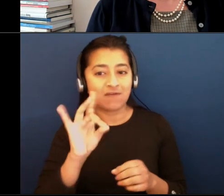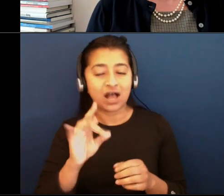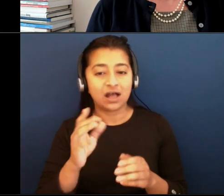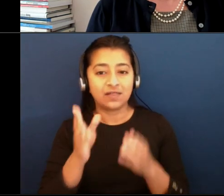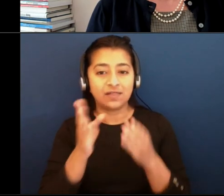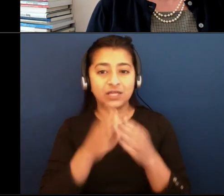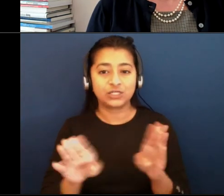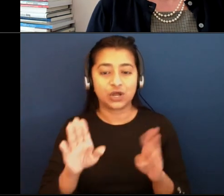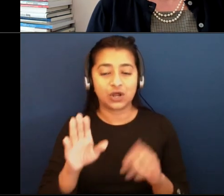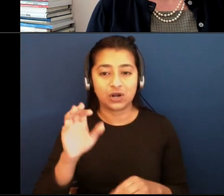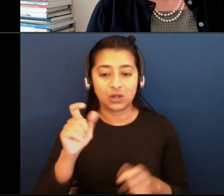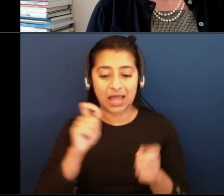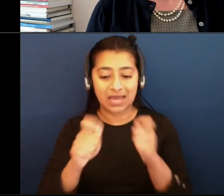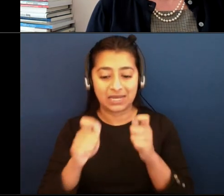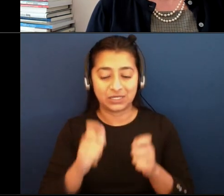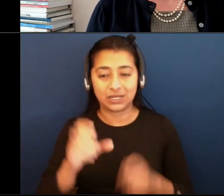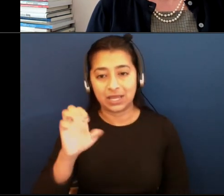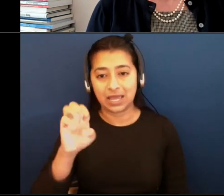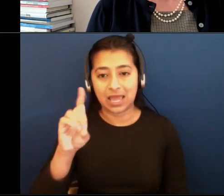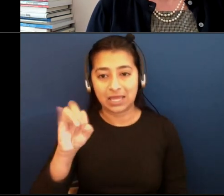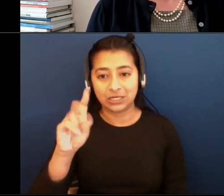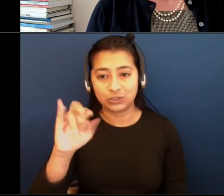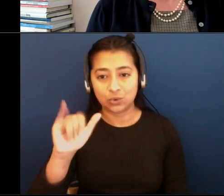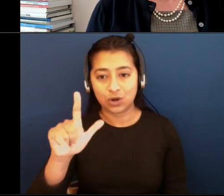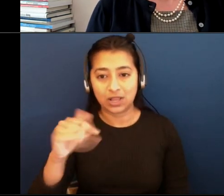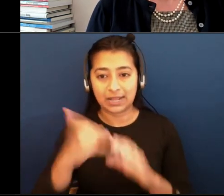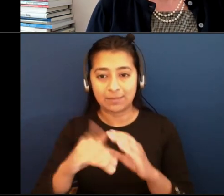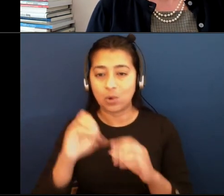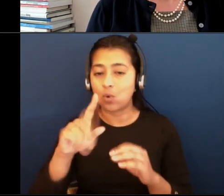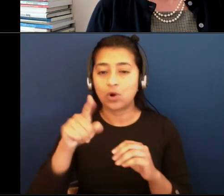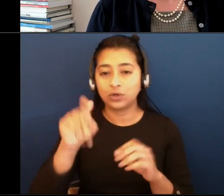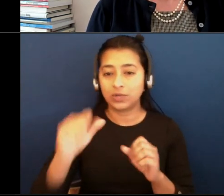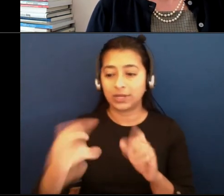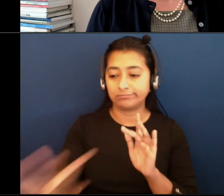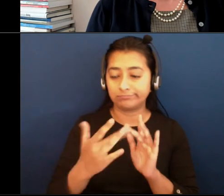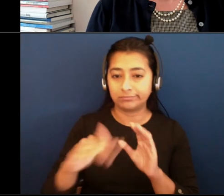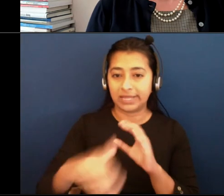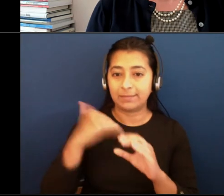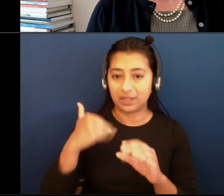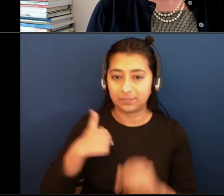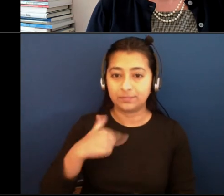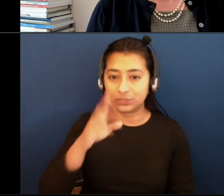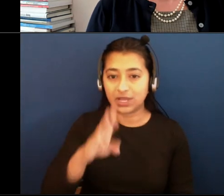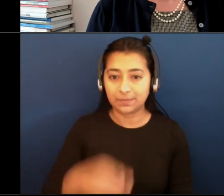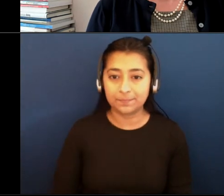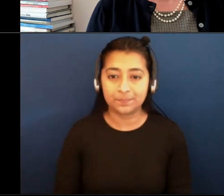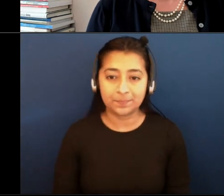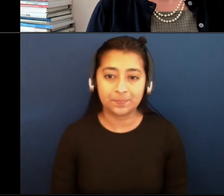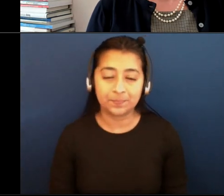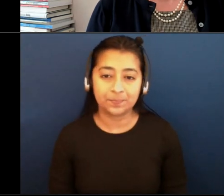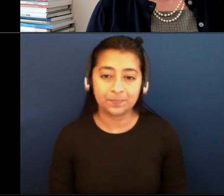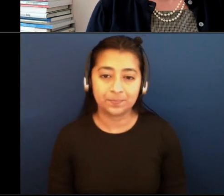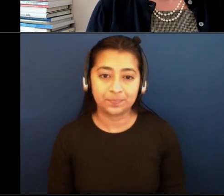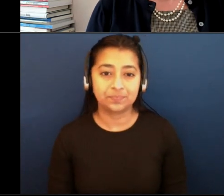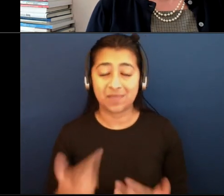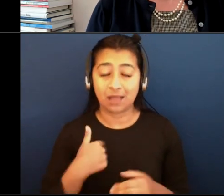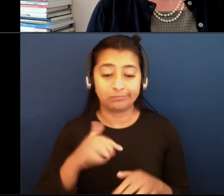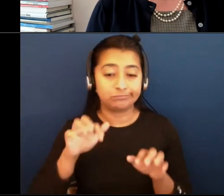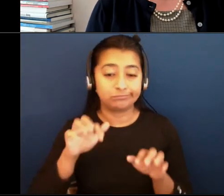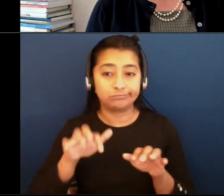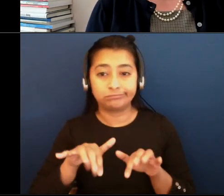on the website or just email me directly at my private email. I spend enough time on that website that